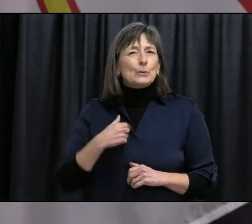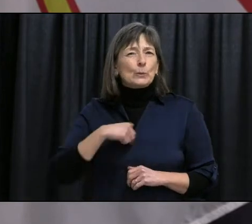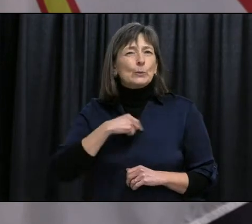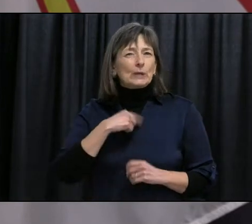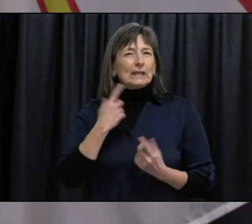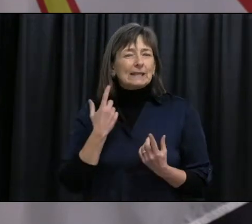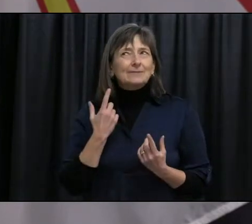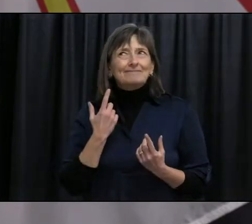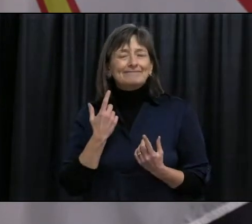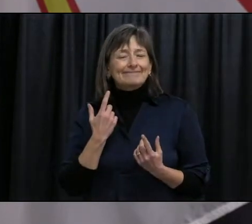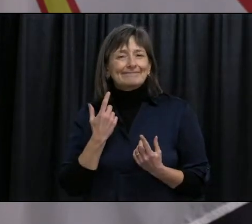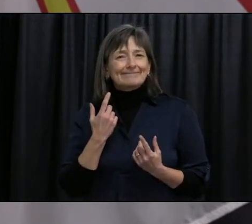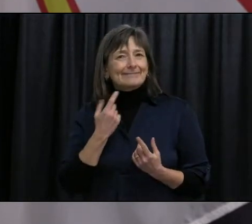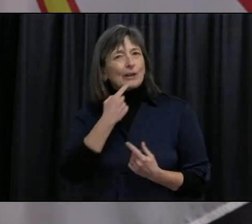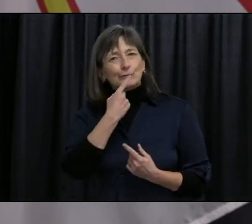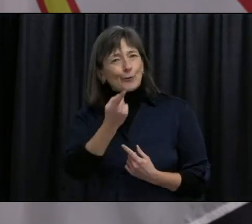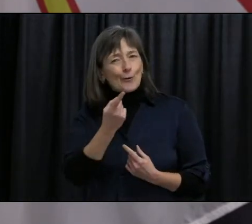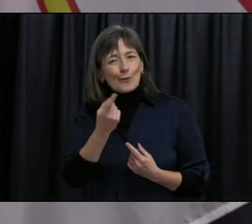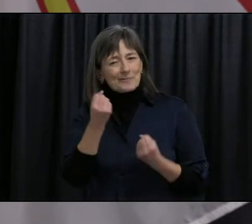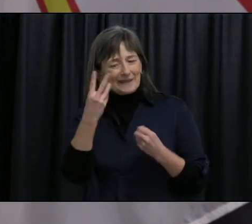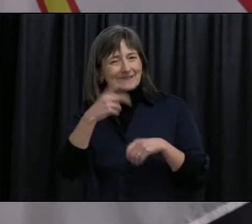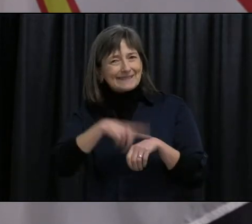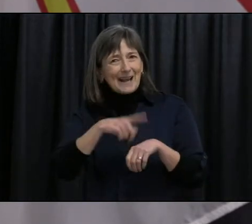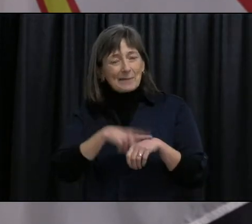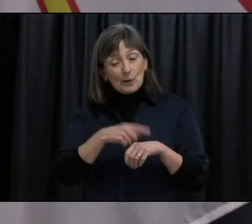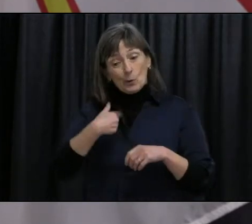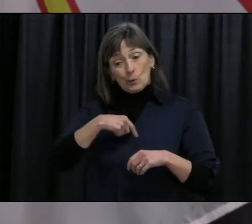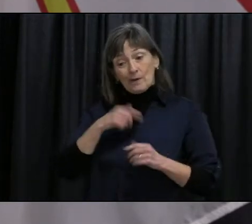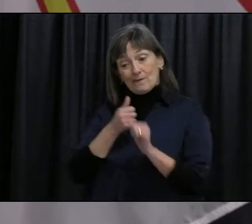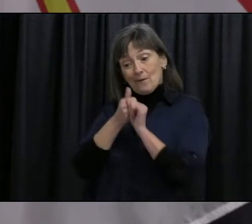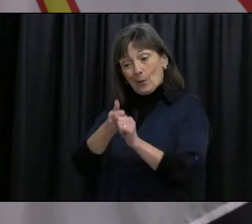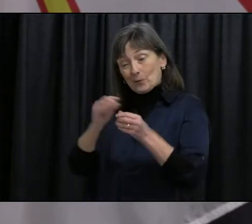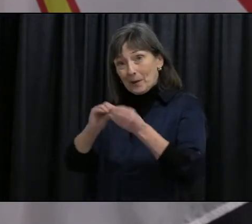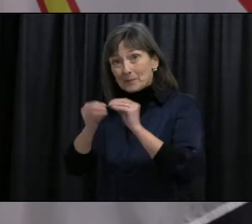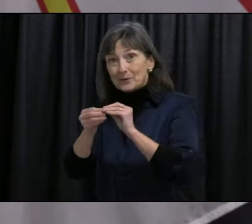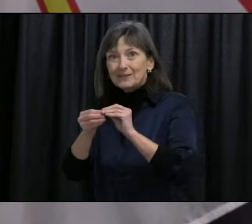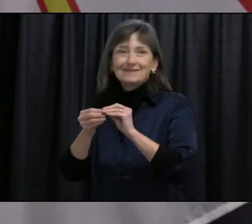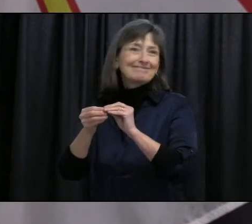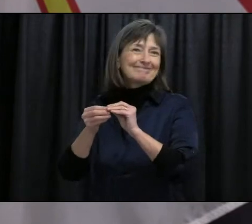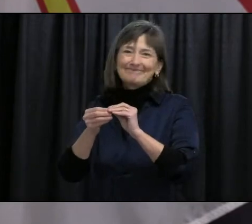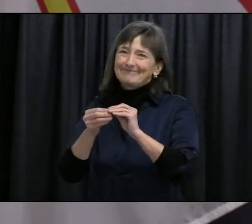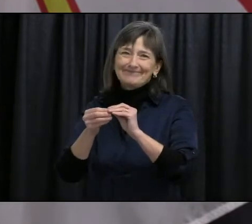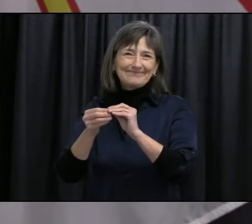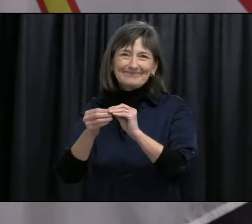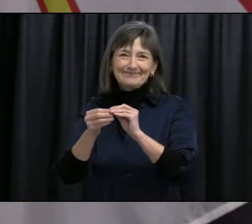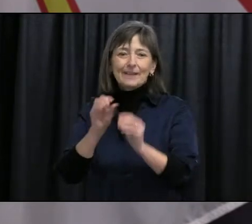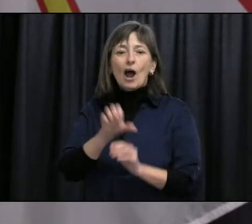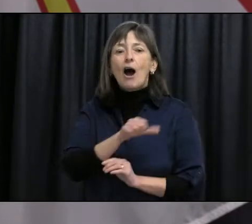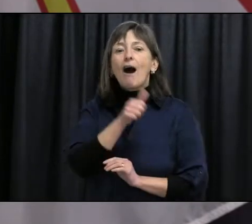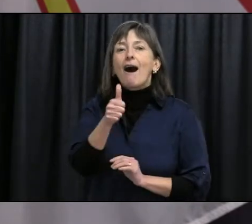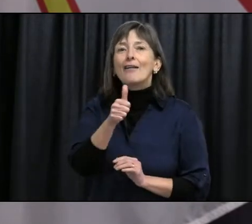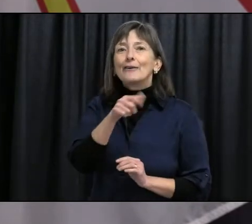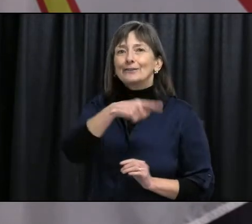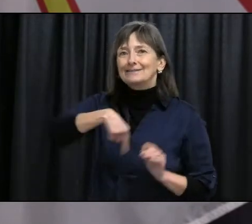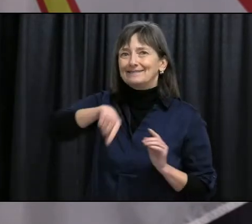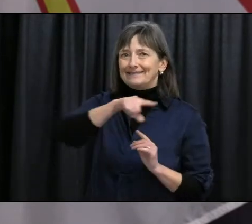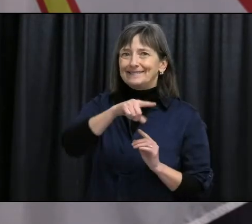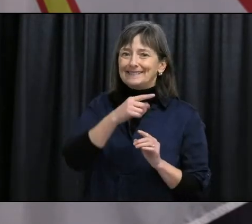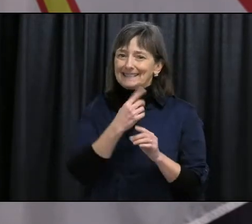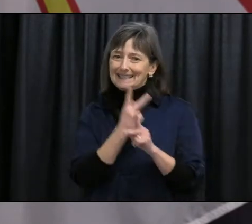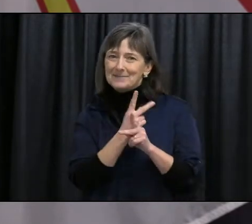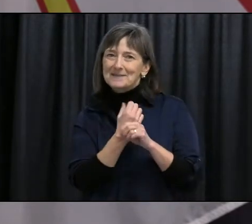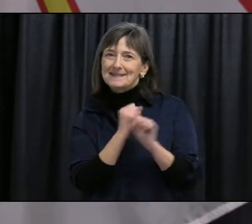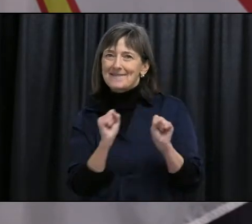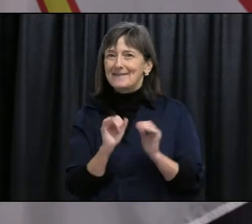our public health measures simply based on our case counts. We have to take a lot of other things into consideration. In